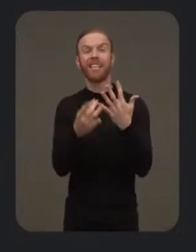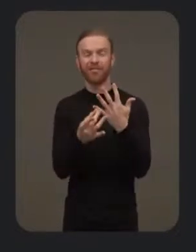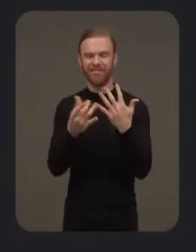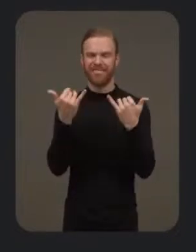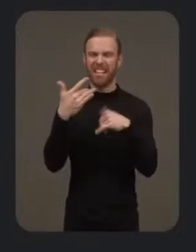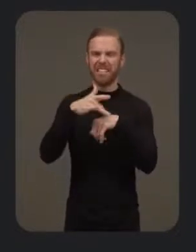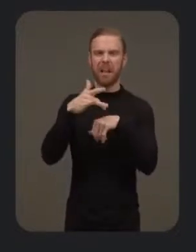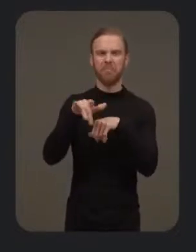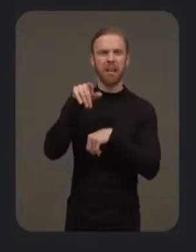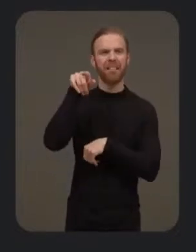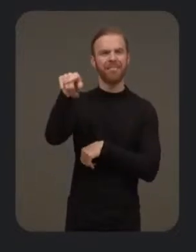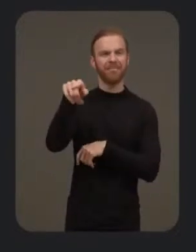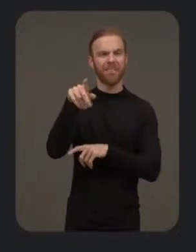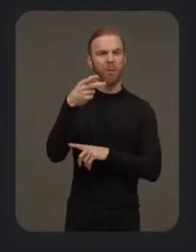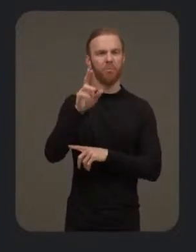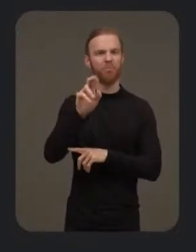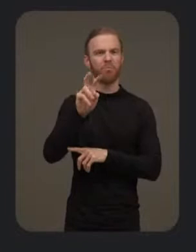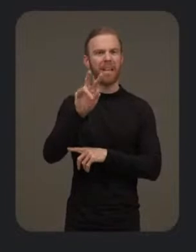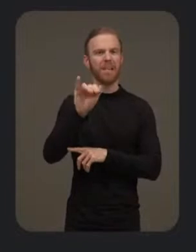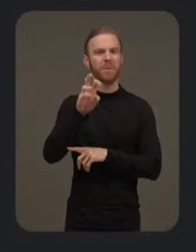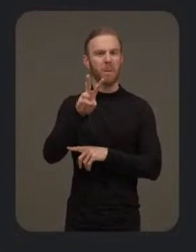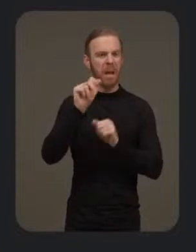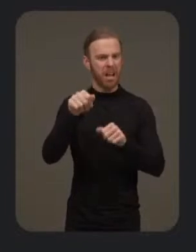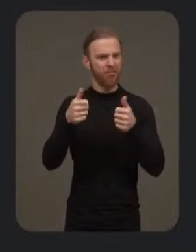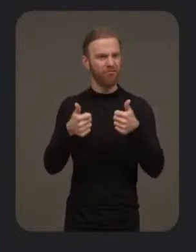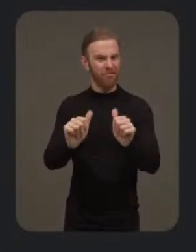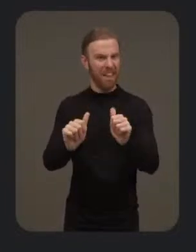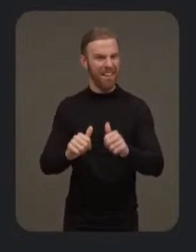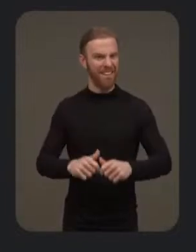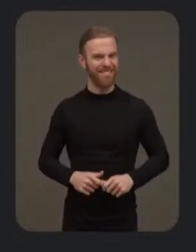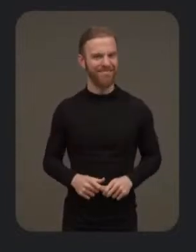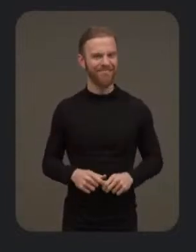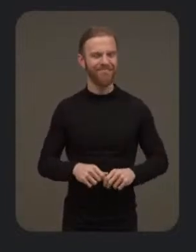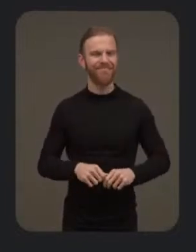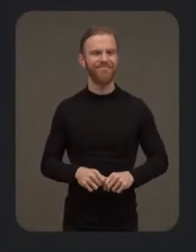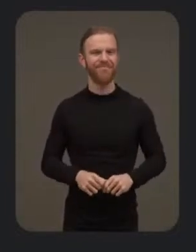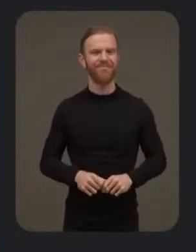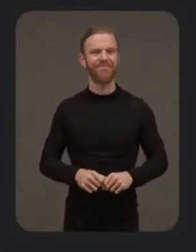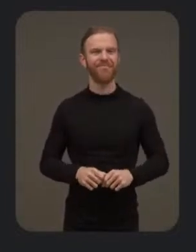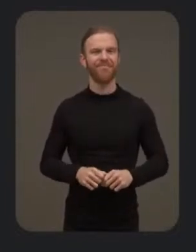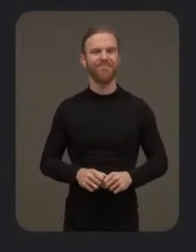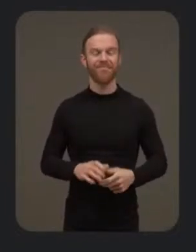in preview, and I encourage each and every one of you to try them.